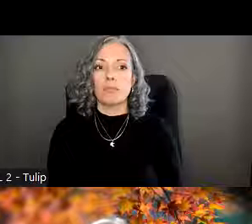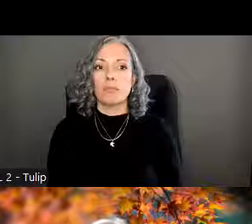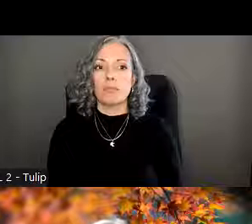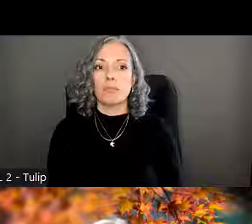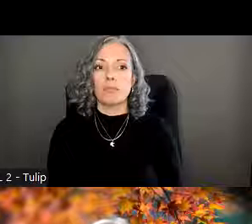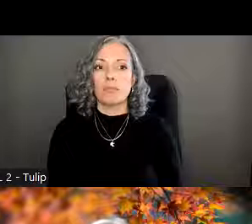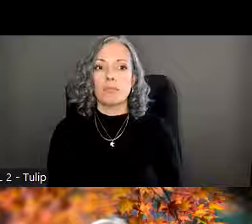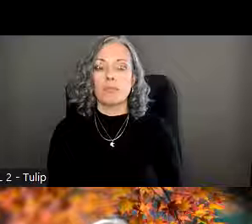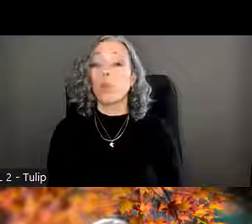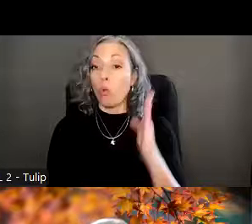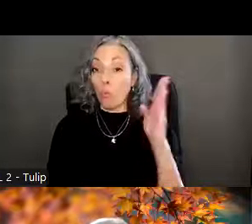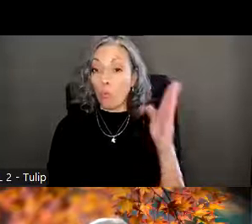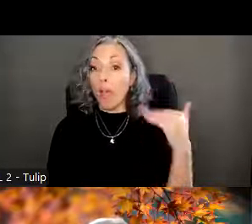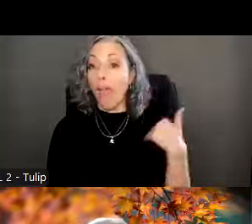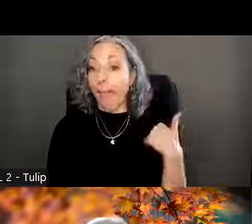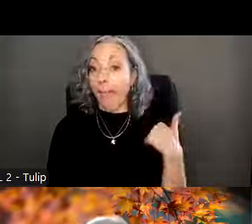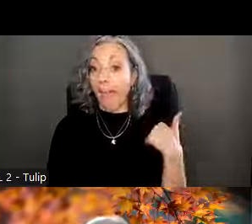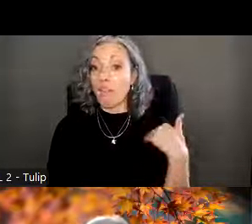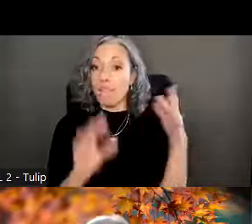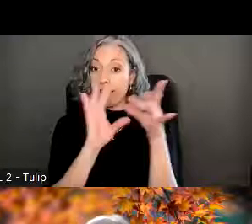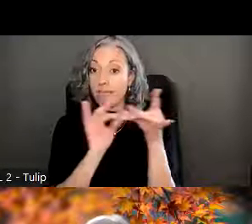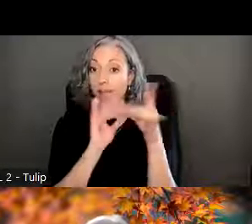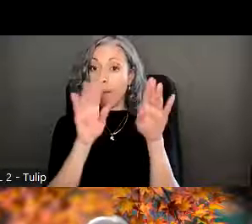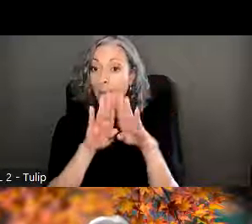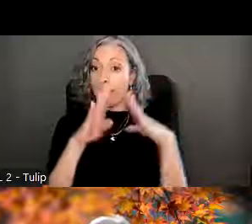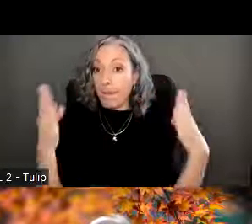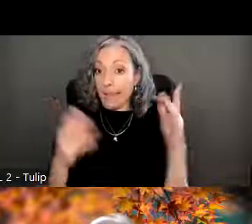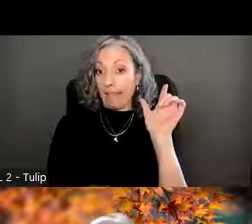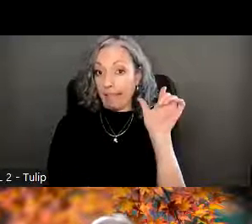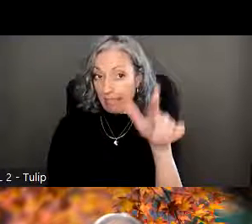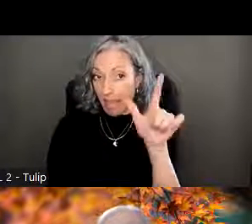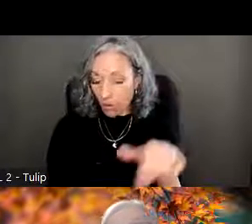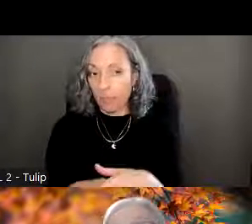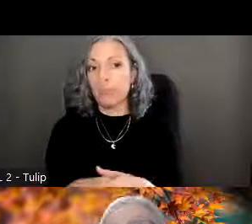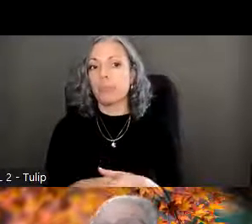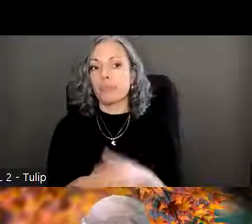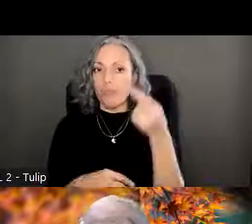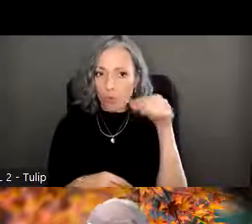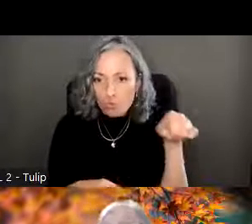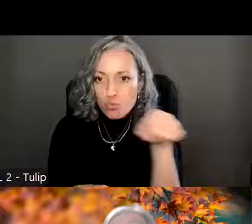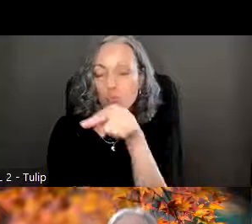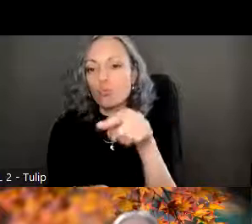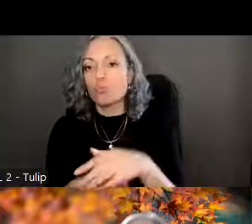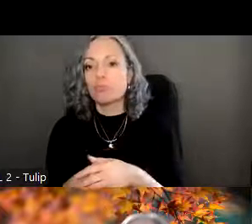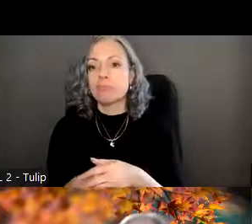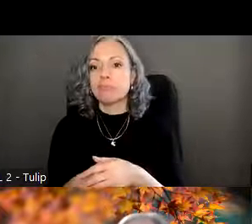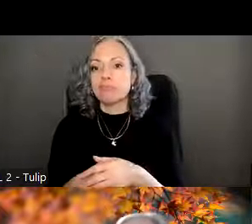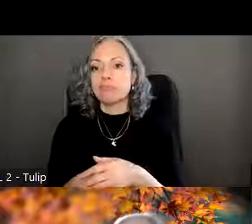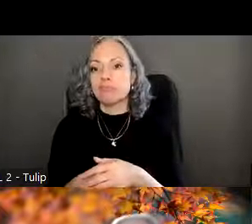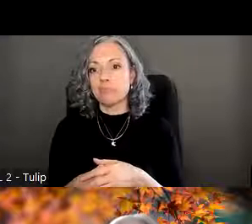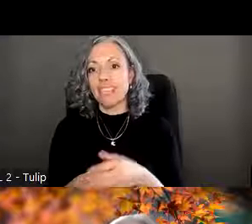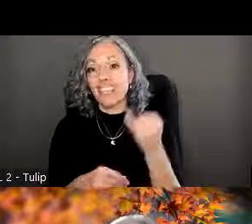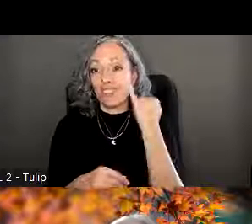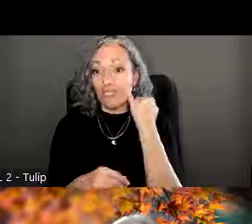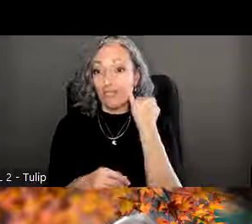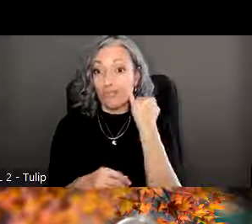We will be having a public comment later in the agenda. For any in-person,